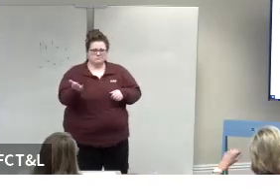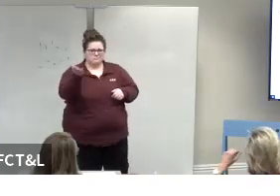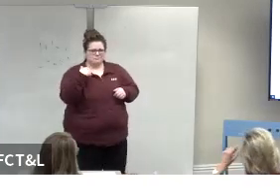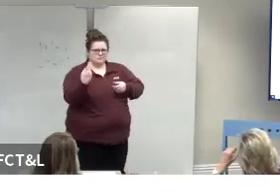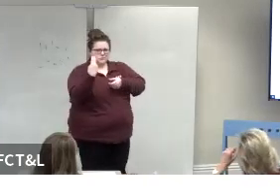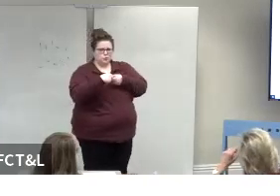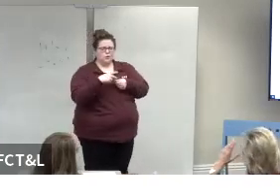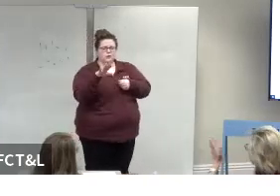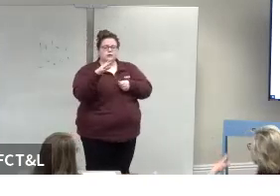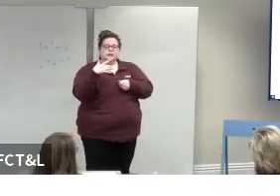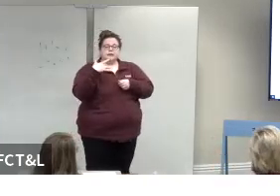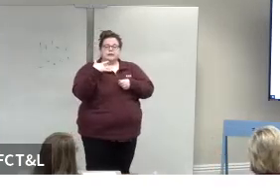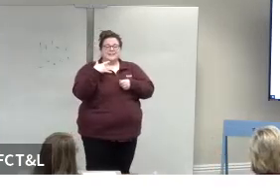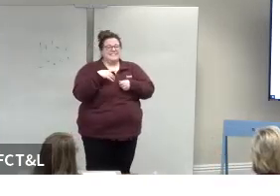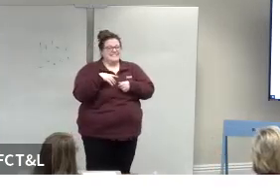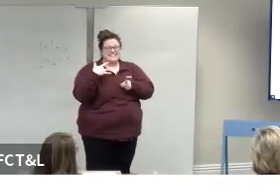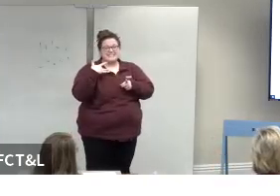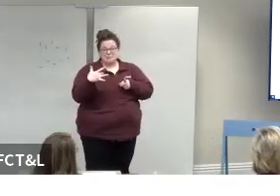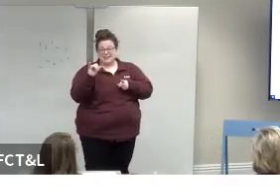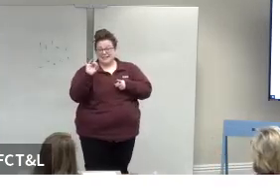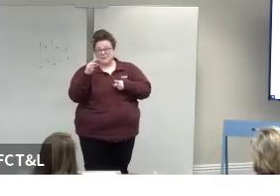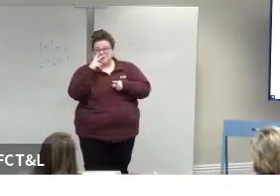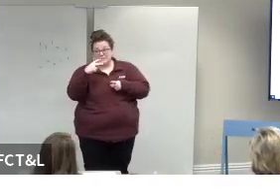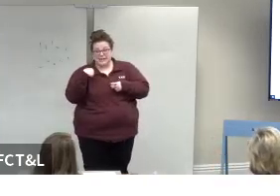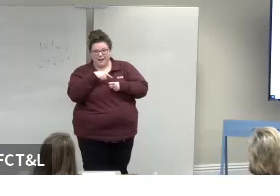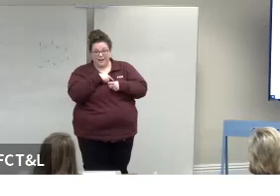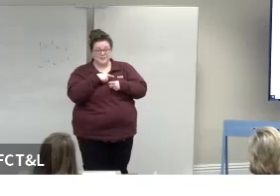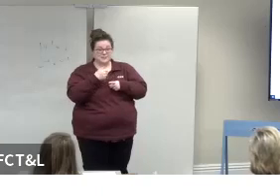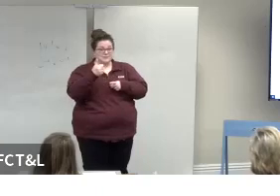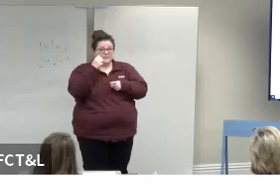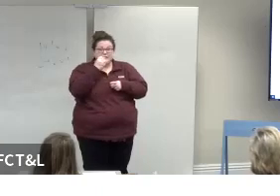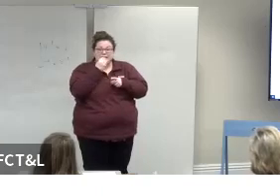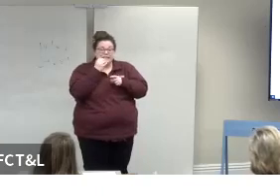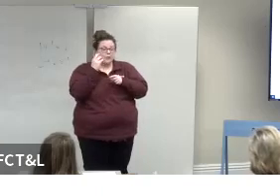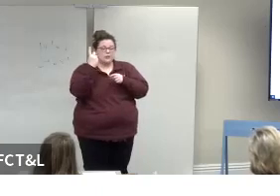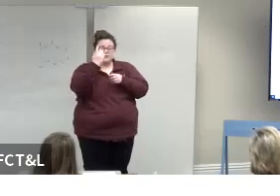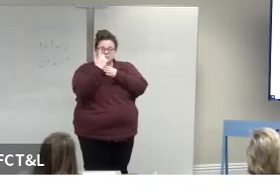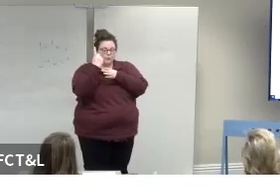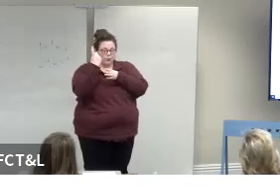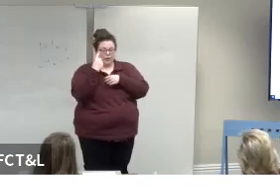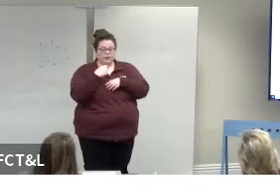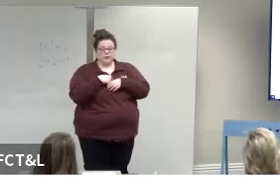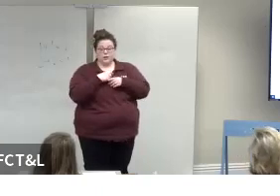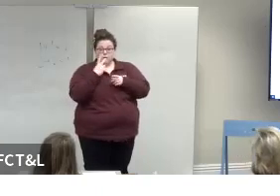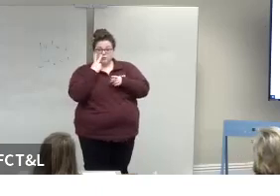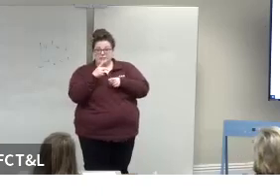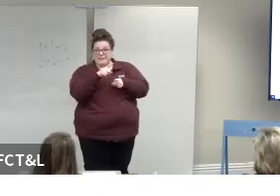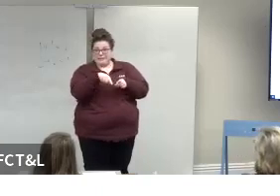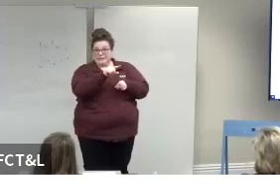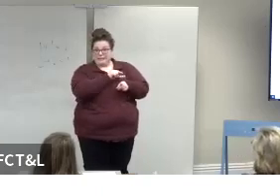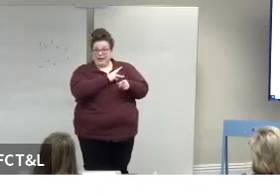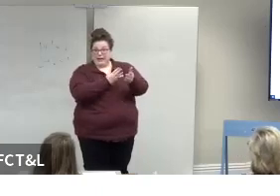And you said faculty and staff, just join us. We typically now, if you see us like eating